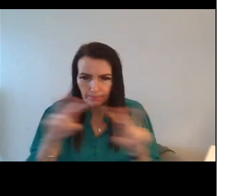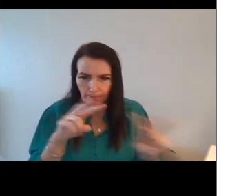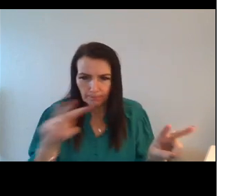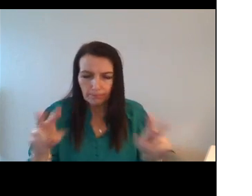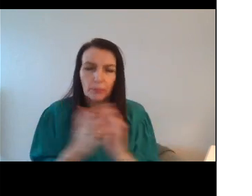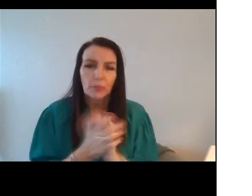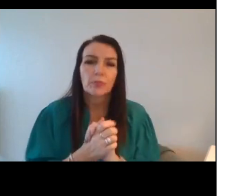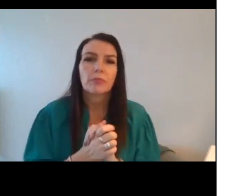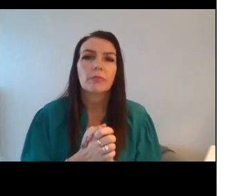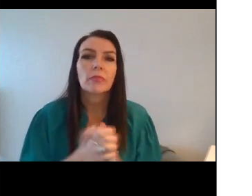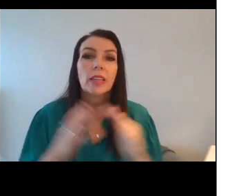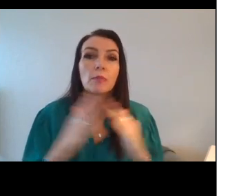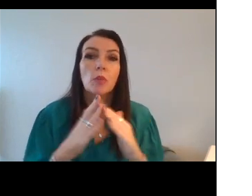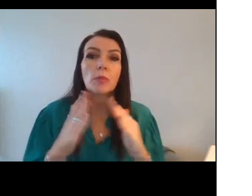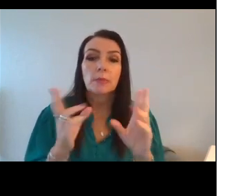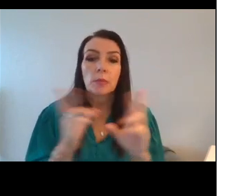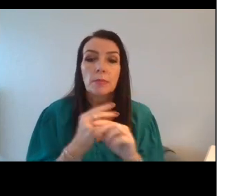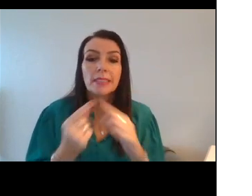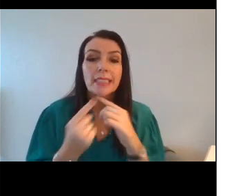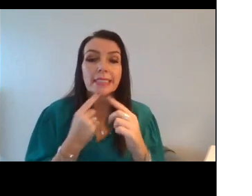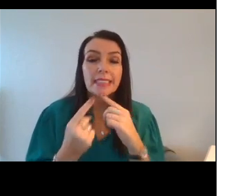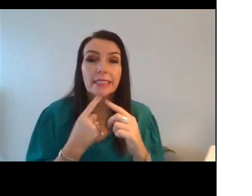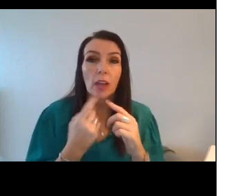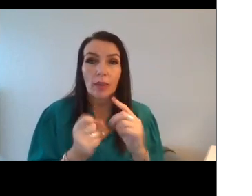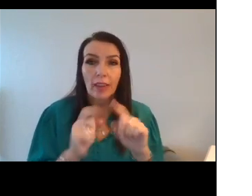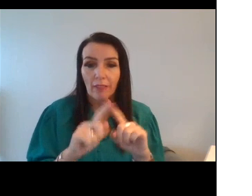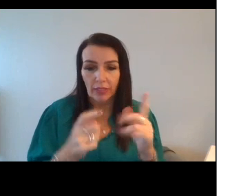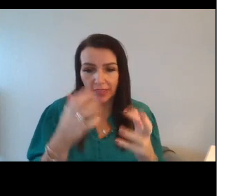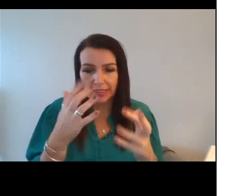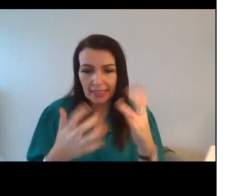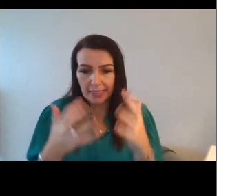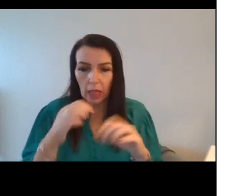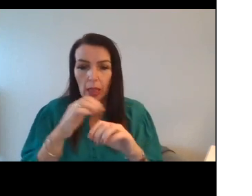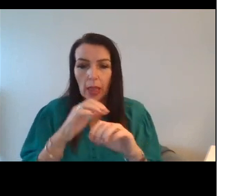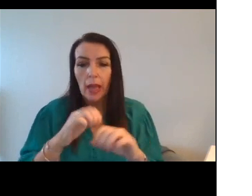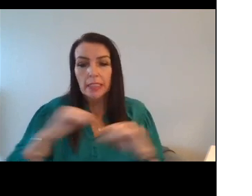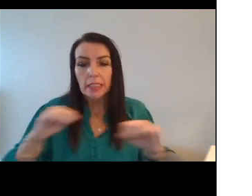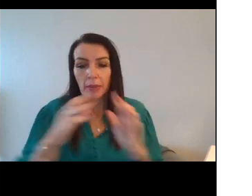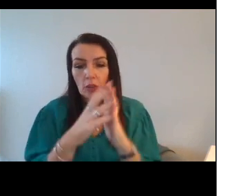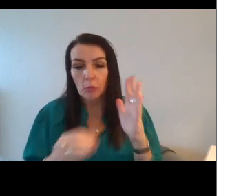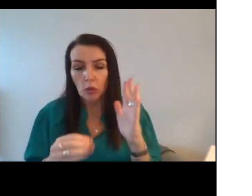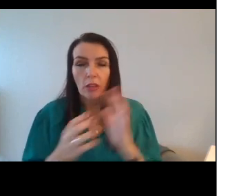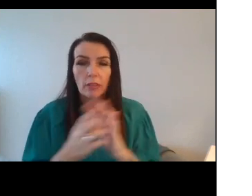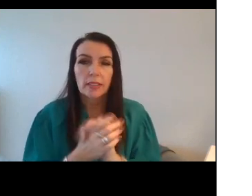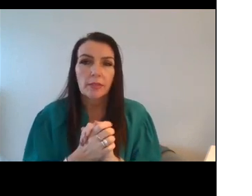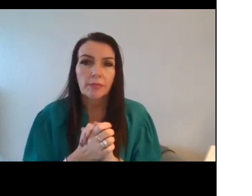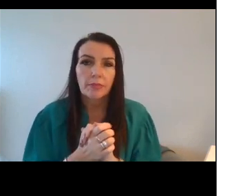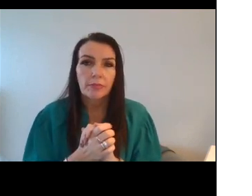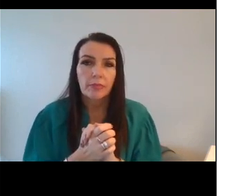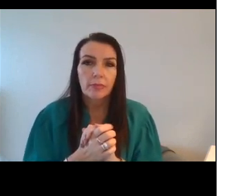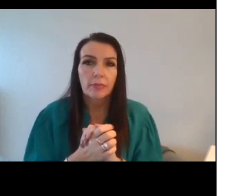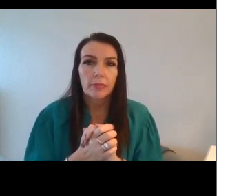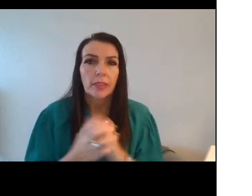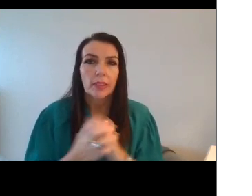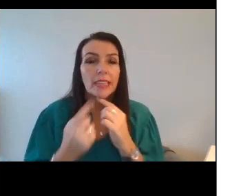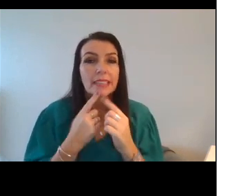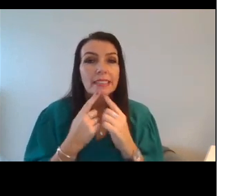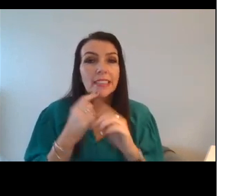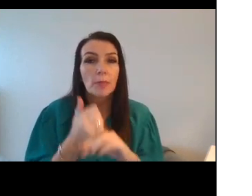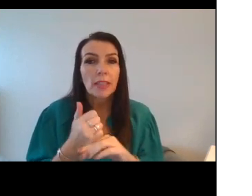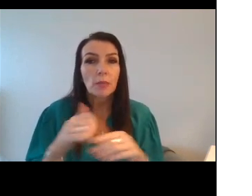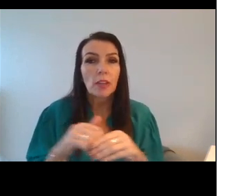For properties that are missing data, we use a variety of statistical and spatial models to fill these gaps. And then in the database itself, we include